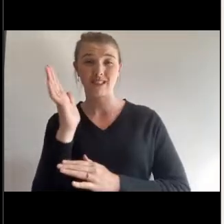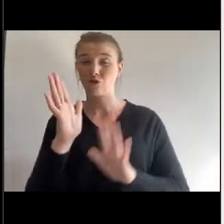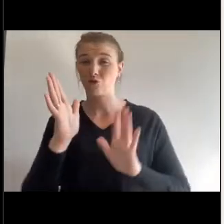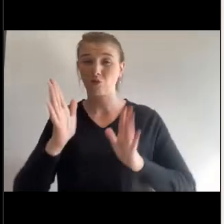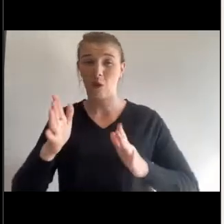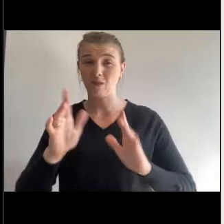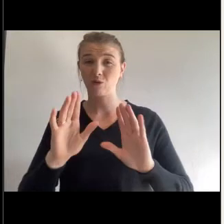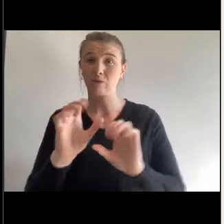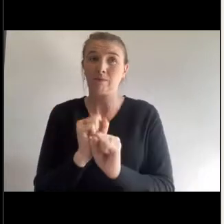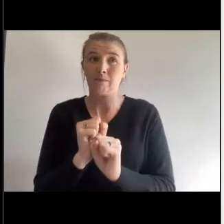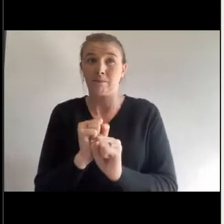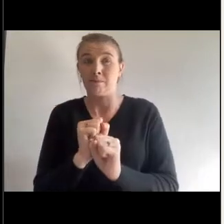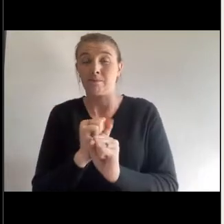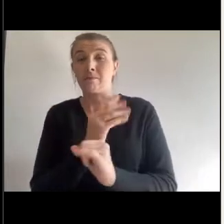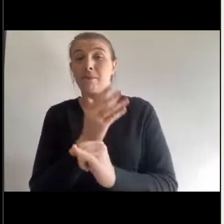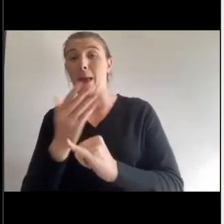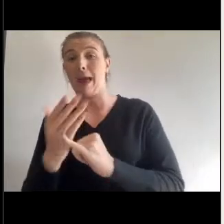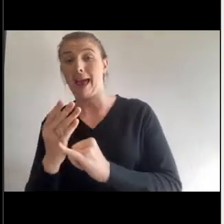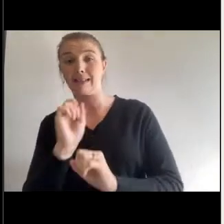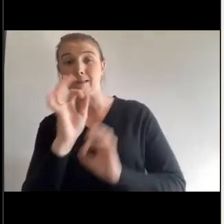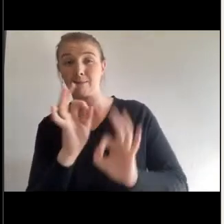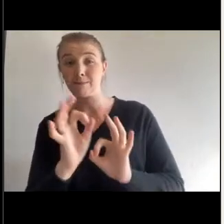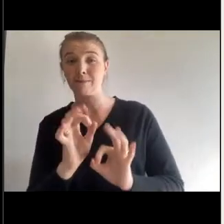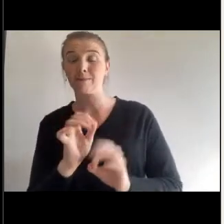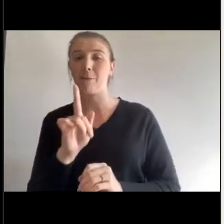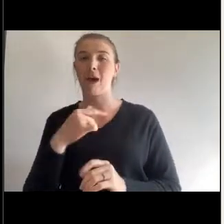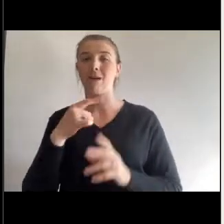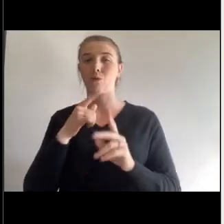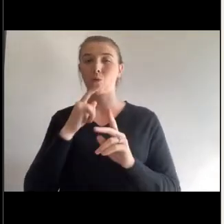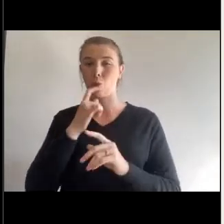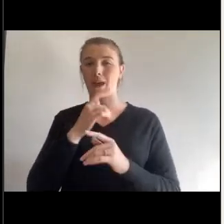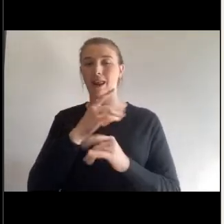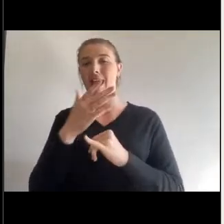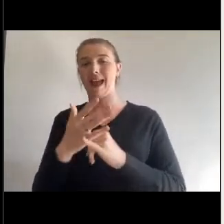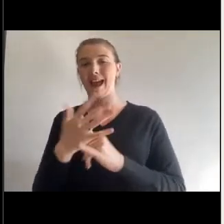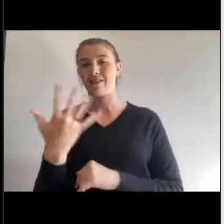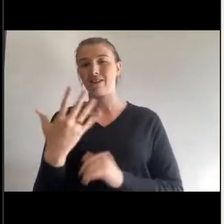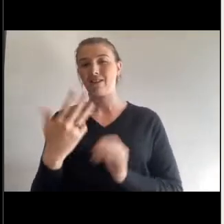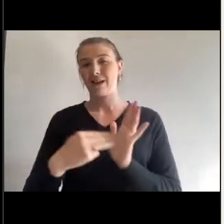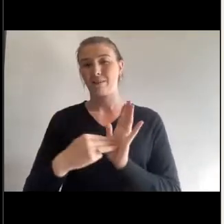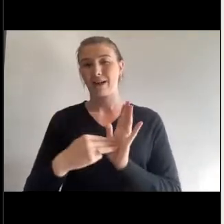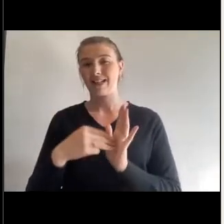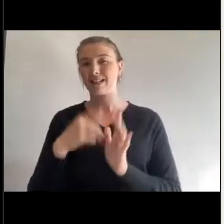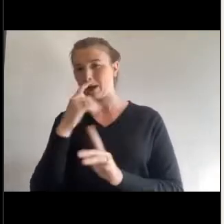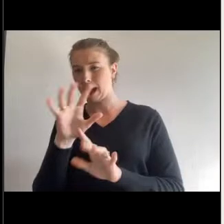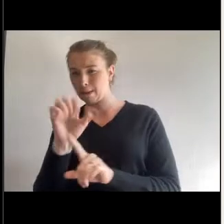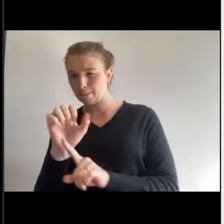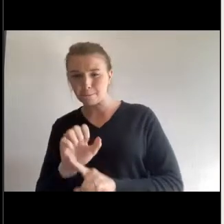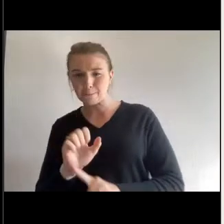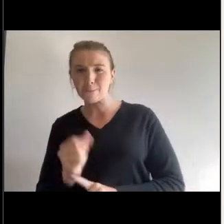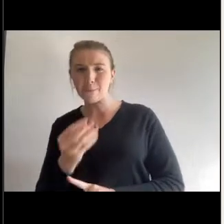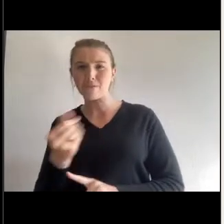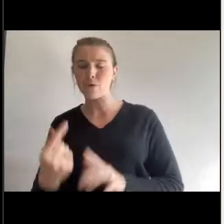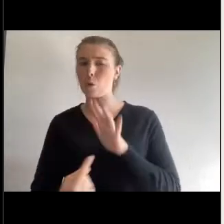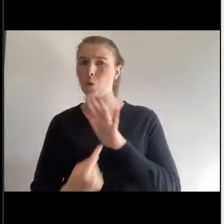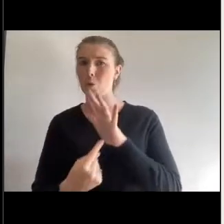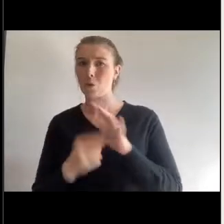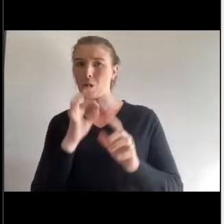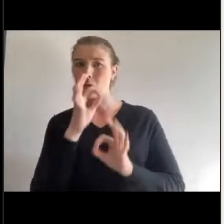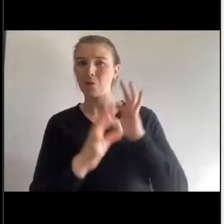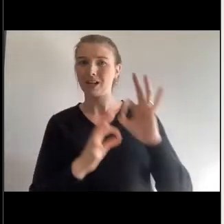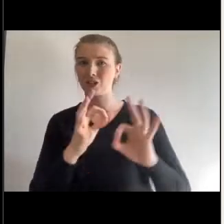We'll have maybe 15 minutes or so for questions, but if they all come in at the end, then we may miss some real gems in there, and you wouldn't want to miss out, and we don't